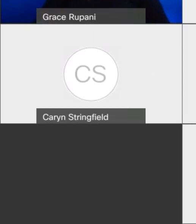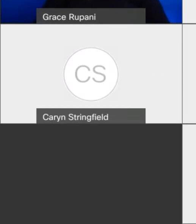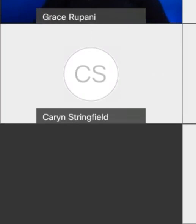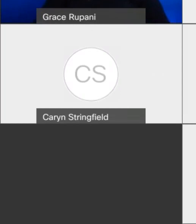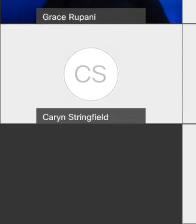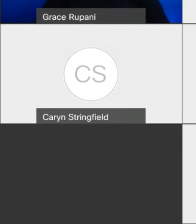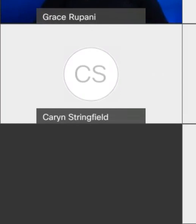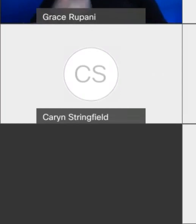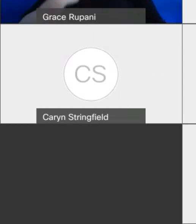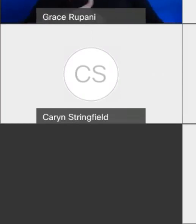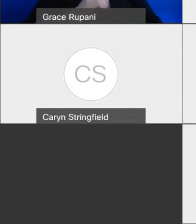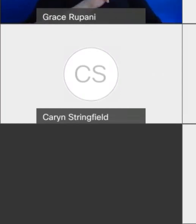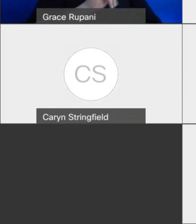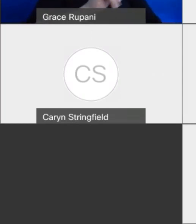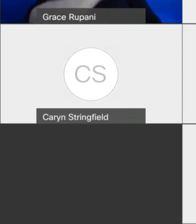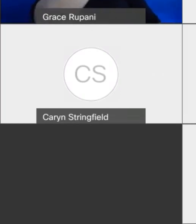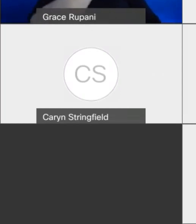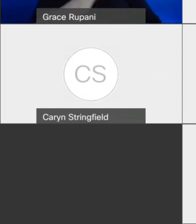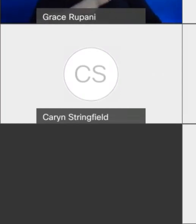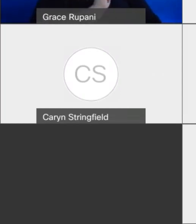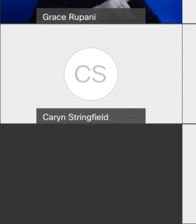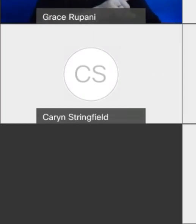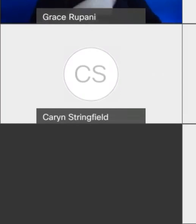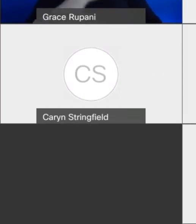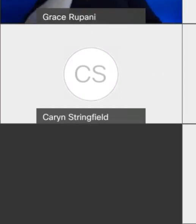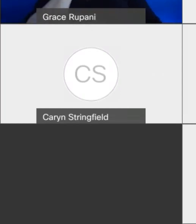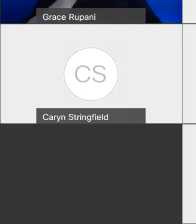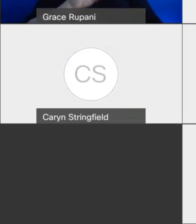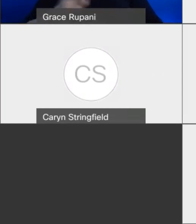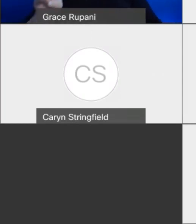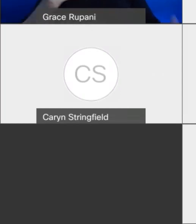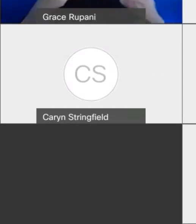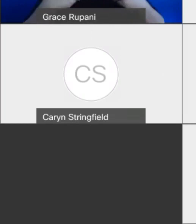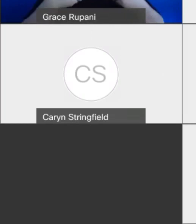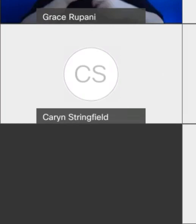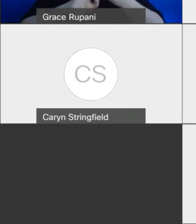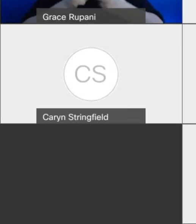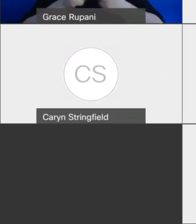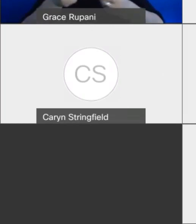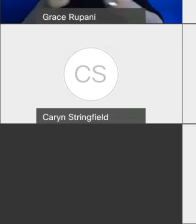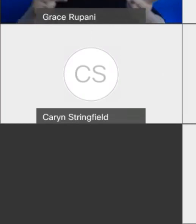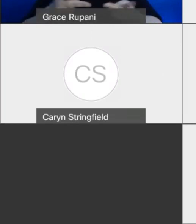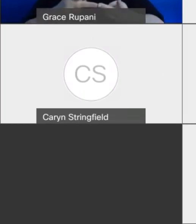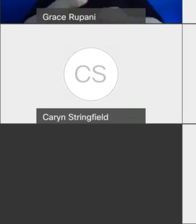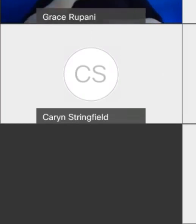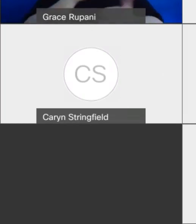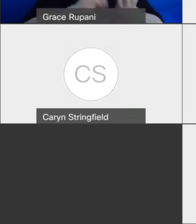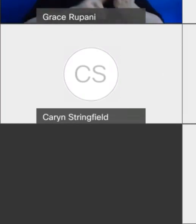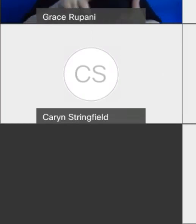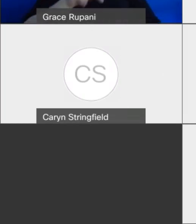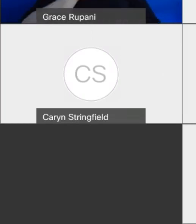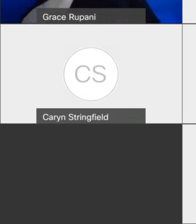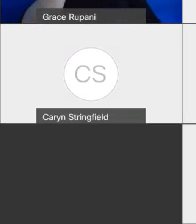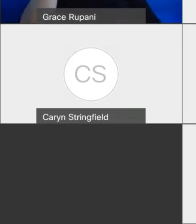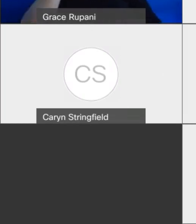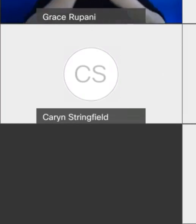Karen, is when you go on the website, I know there's a place where you go on, it says sign up for alerts for future announcements. But